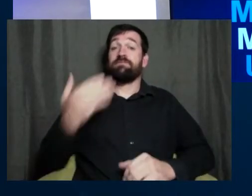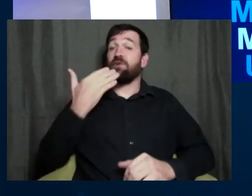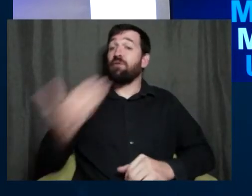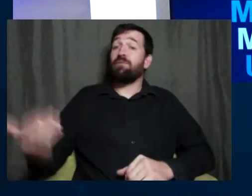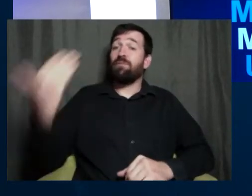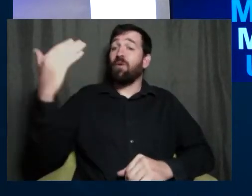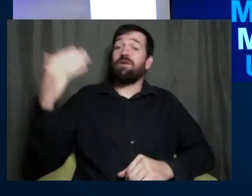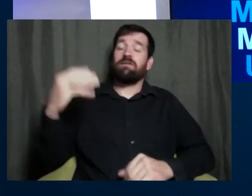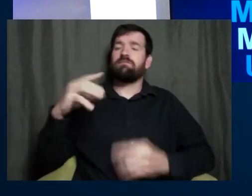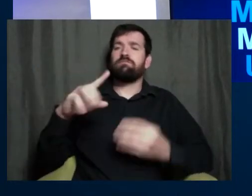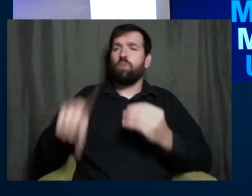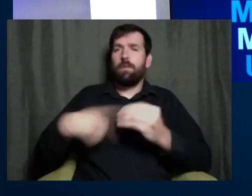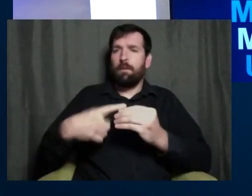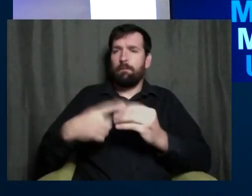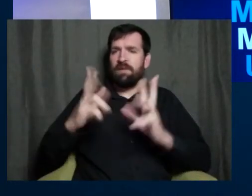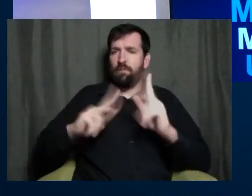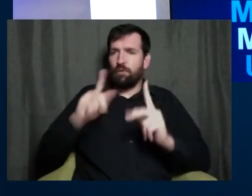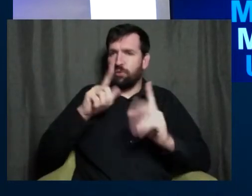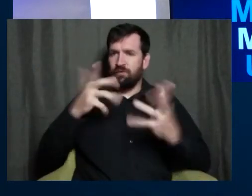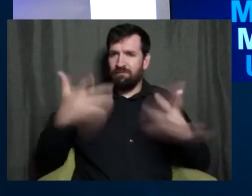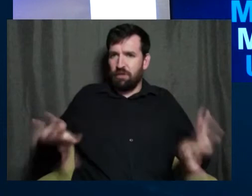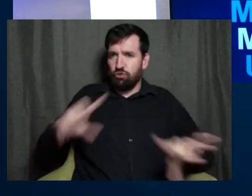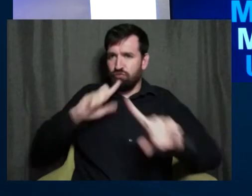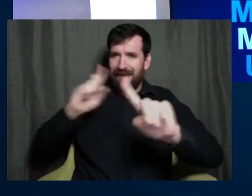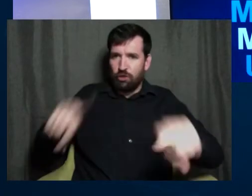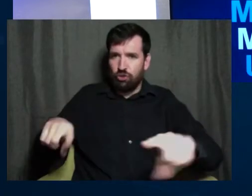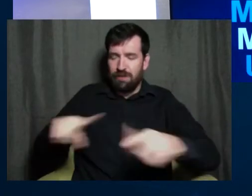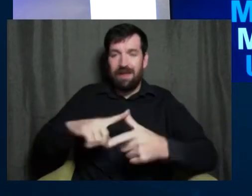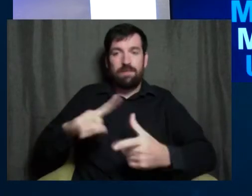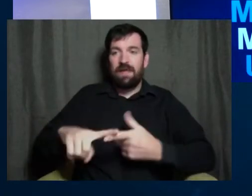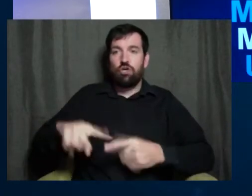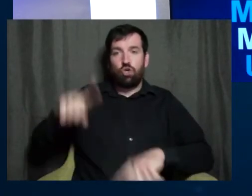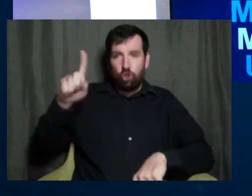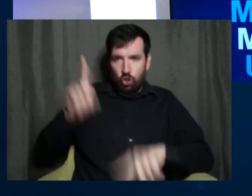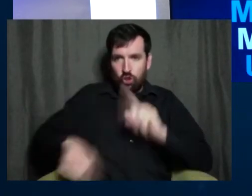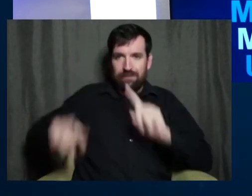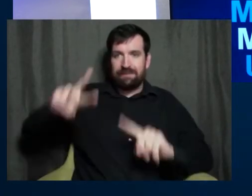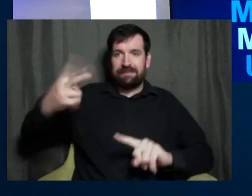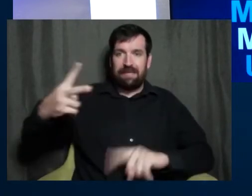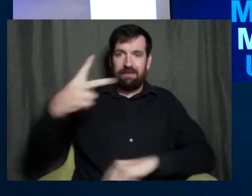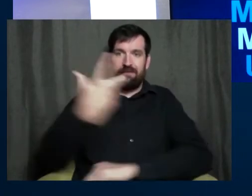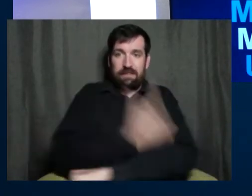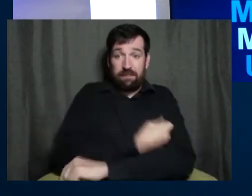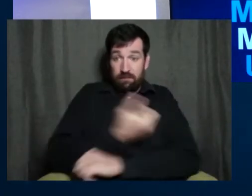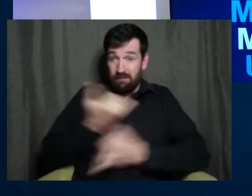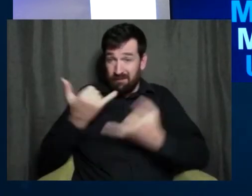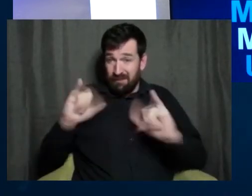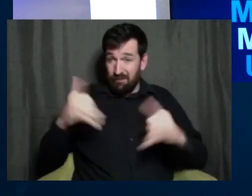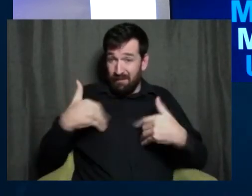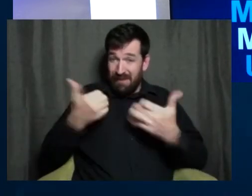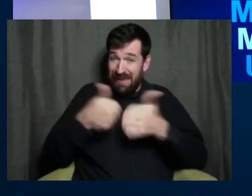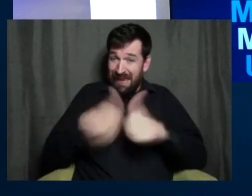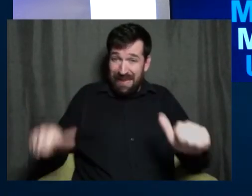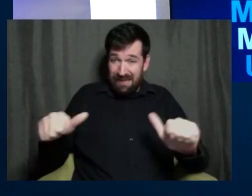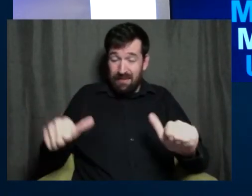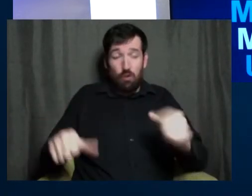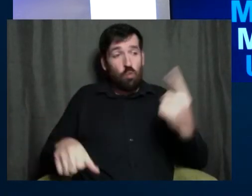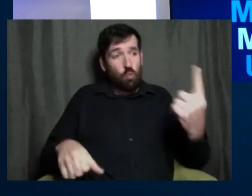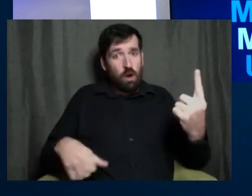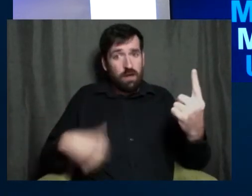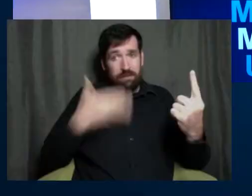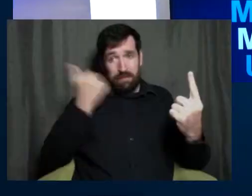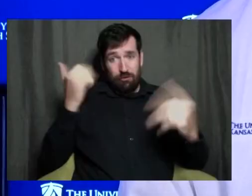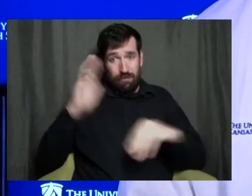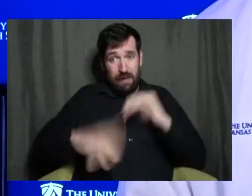people who had a reaction and could not get the second vaccine? Do they have any protection at all? One is better than two, right? Or one is better than none,